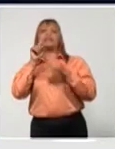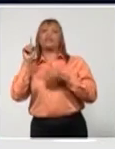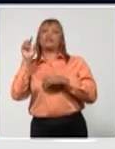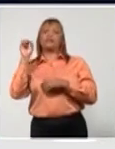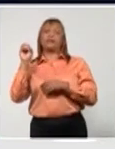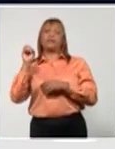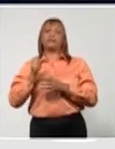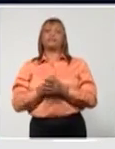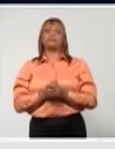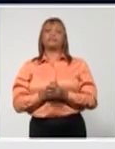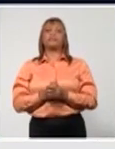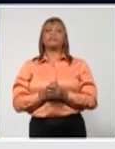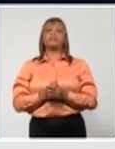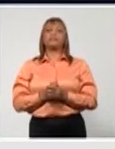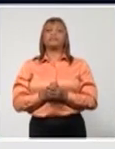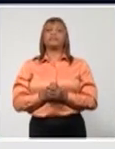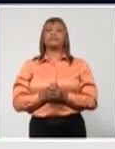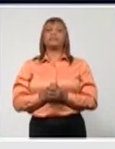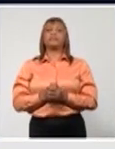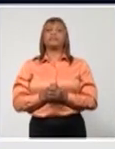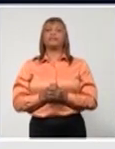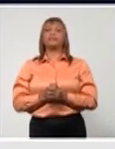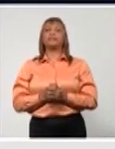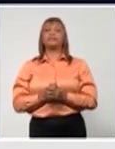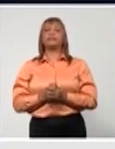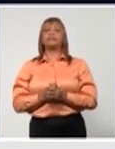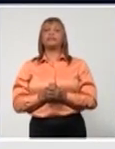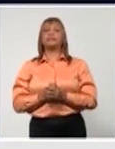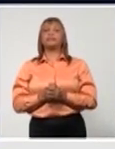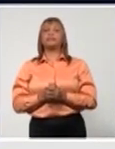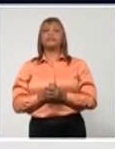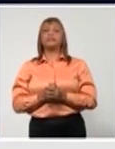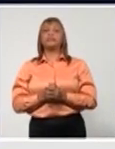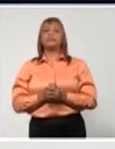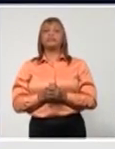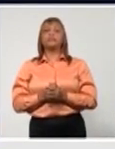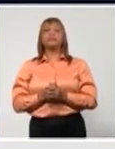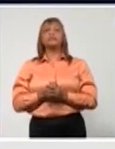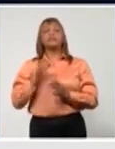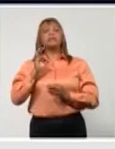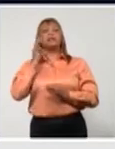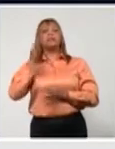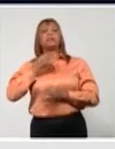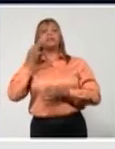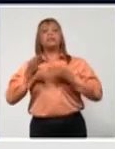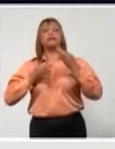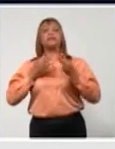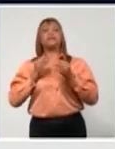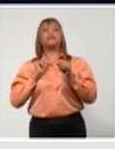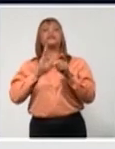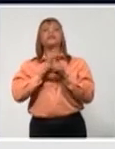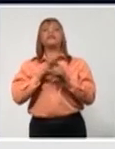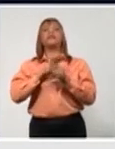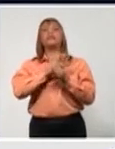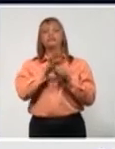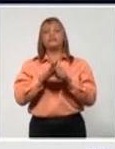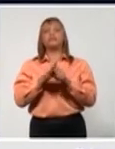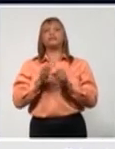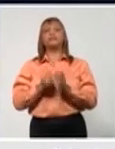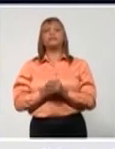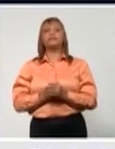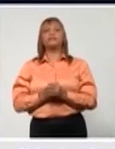have recovered from the virus to 2,308, or 94.4% of all confirmed